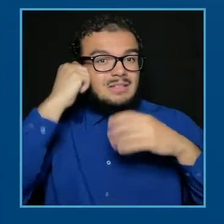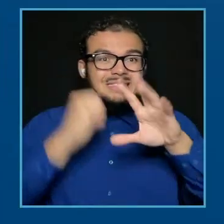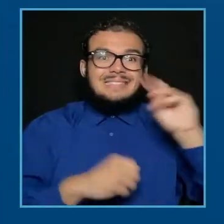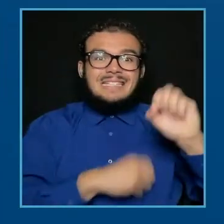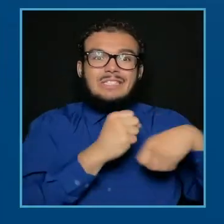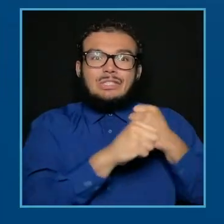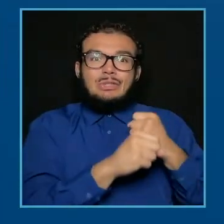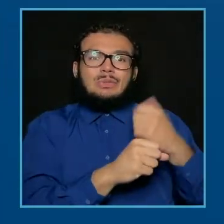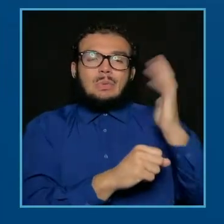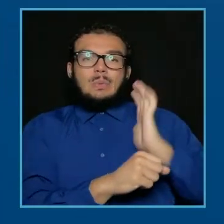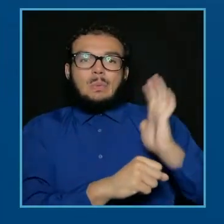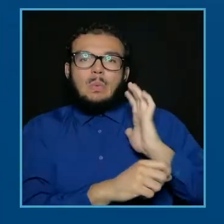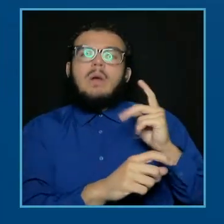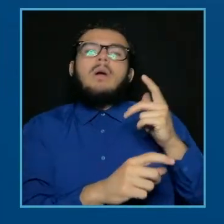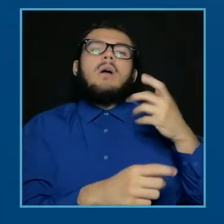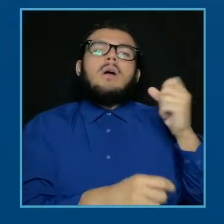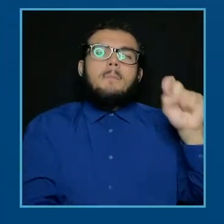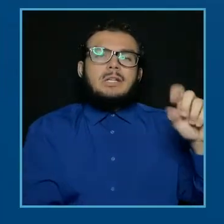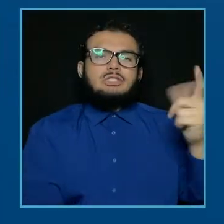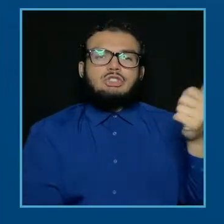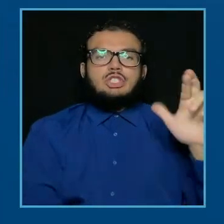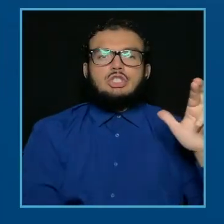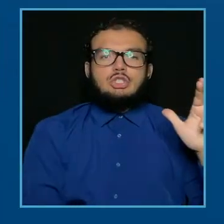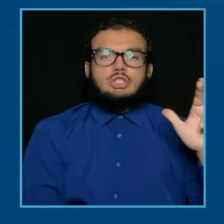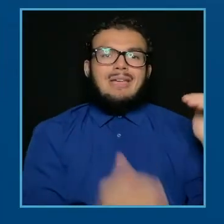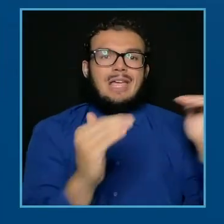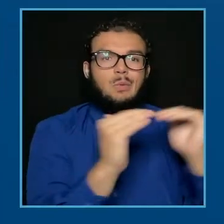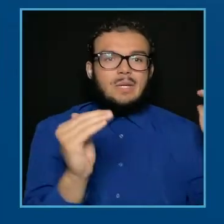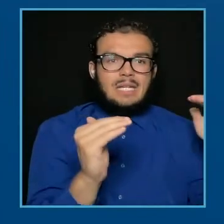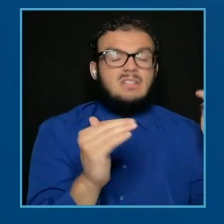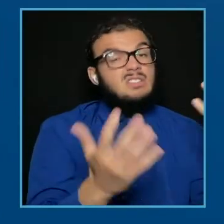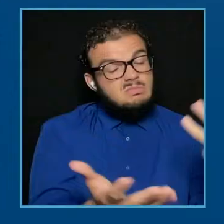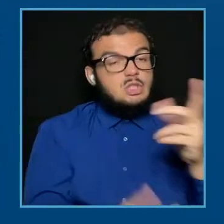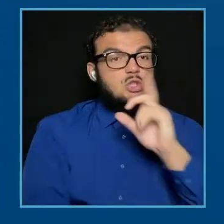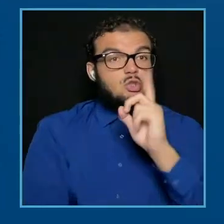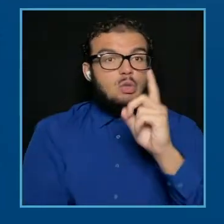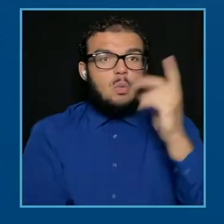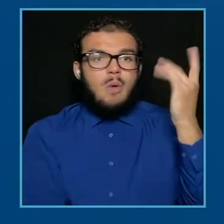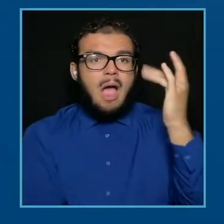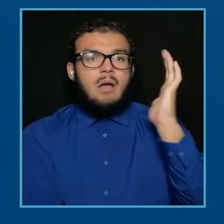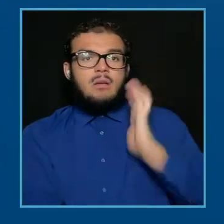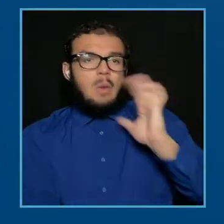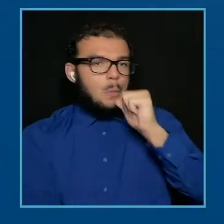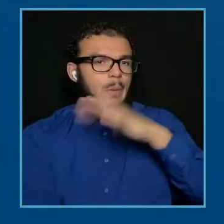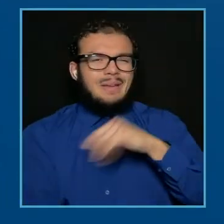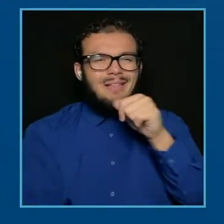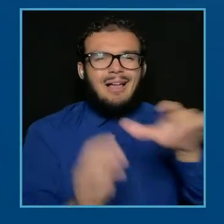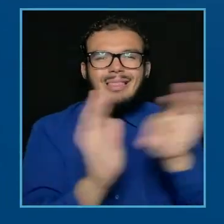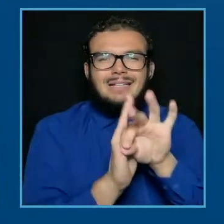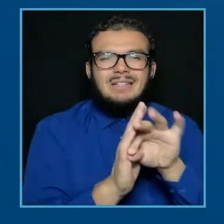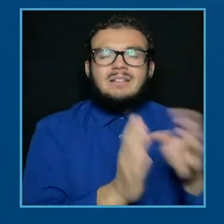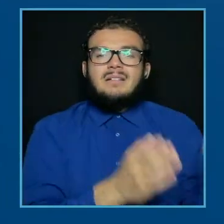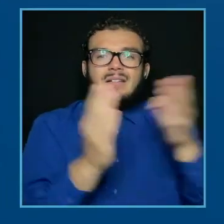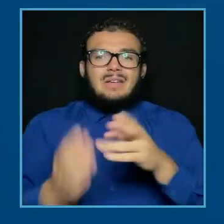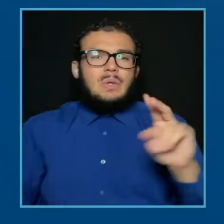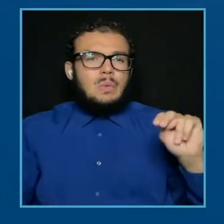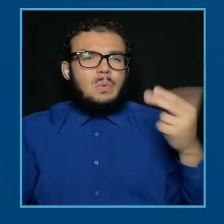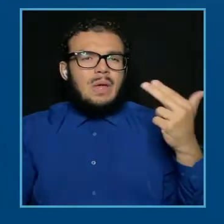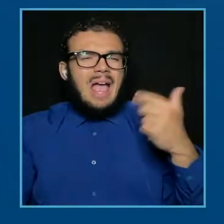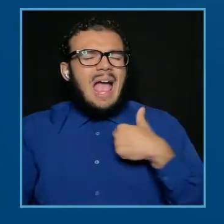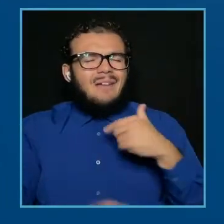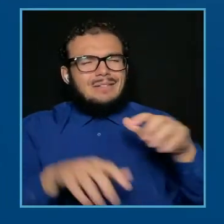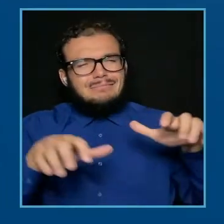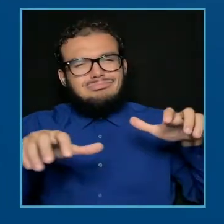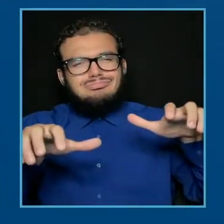that it has to be gender equity, sure, that was because when women weren't being elected. But in New Hampshire, we have an overabundance